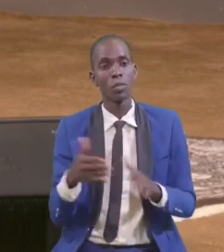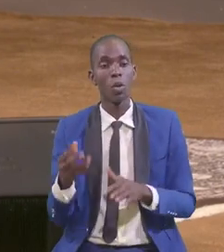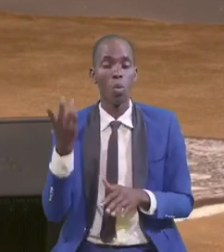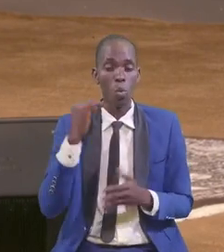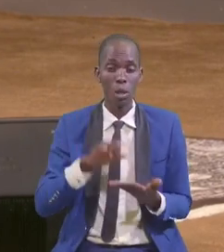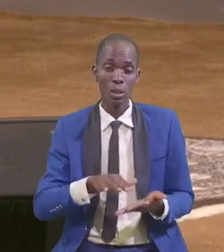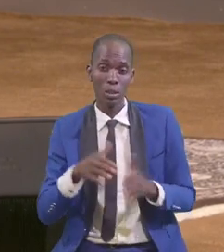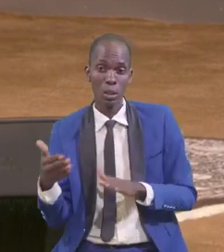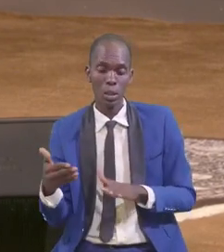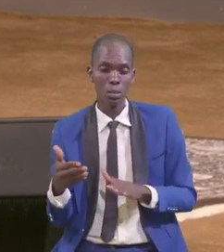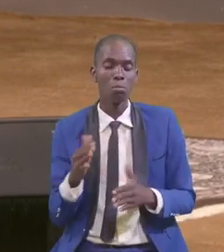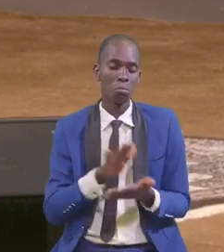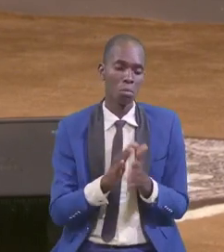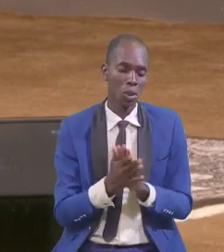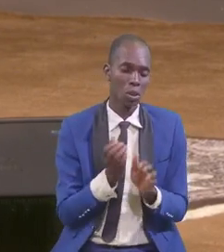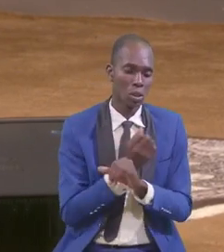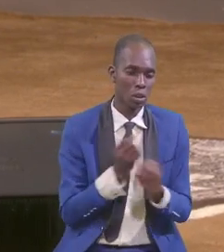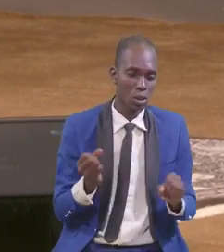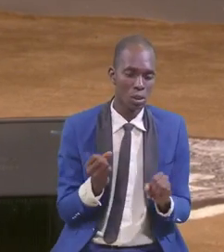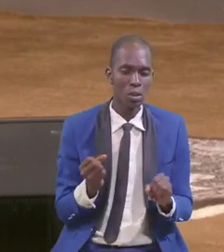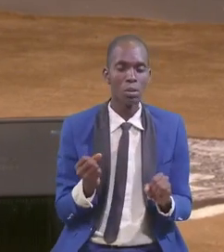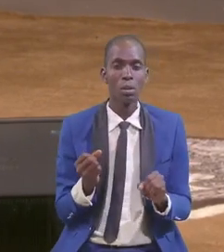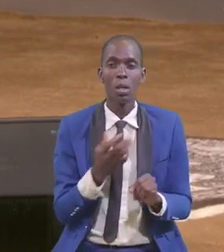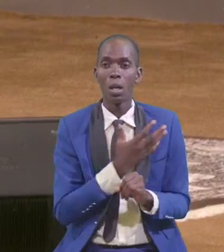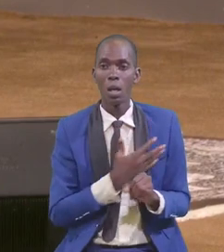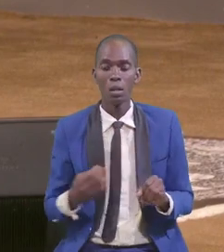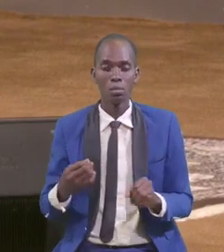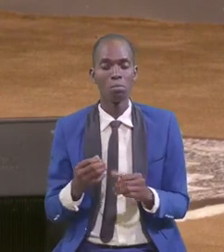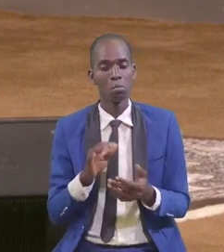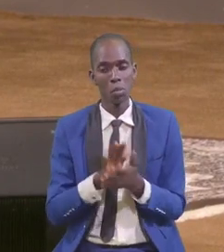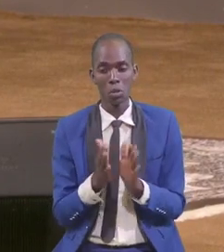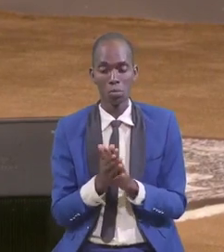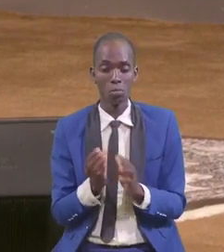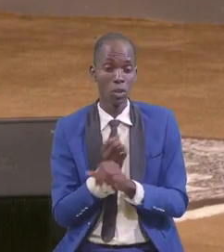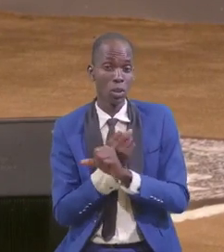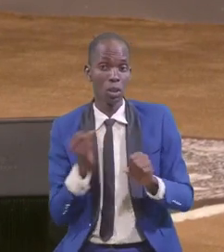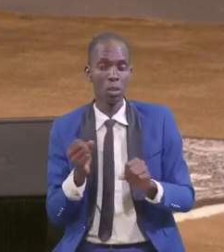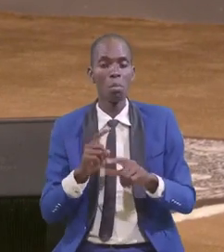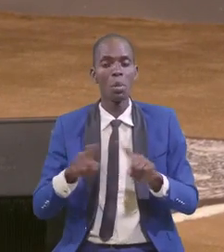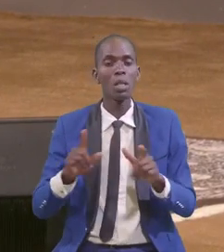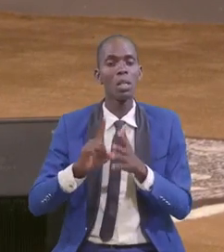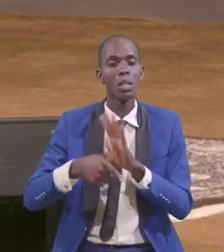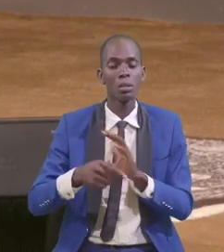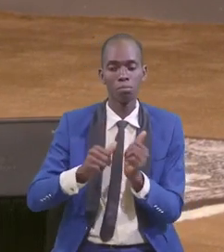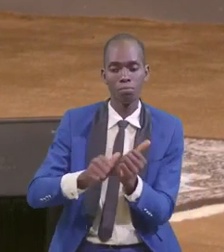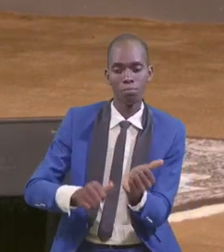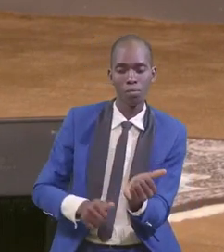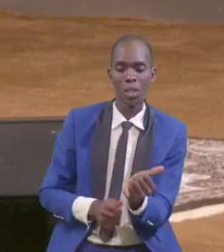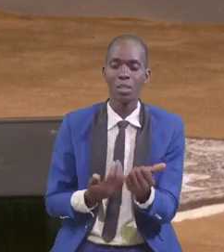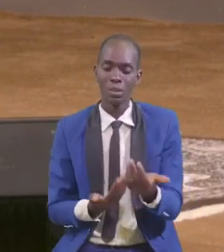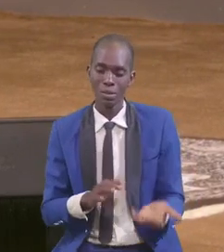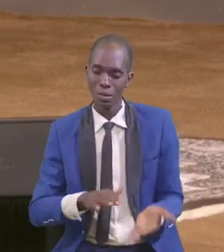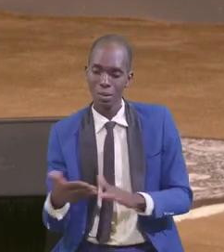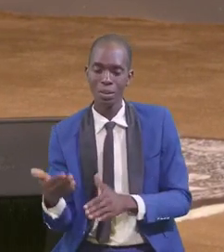dead, he became born again, he was quickened, saved. Then he backslid again, dead again.